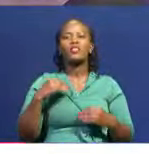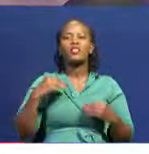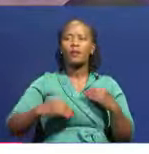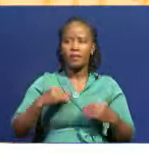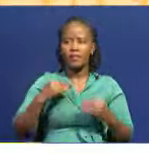uwezo wao, kwa kuwa mara nyingi wao hutengwa na jamii. Sarafina Robi, Darubini.